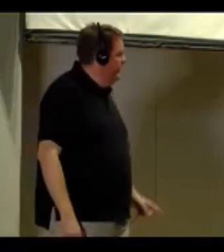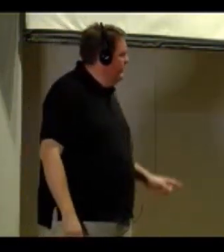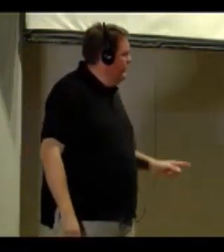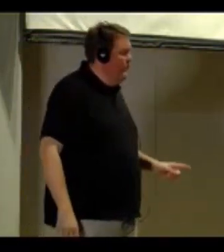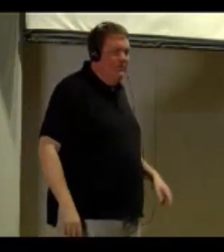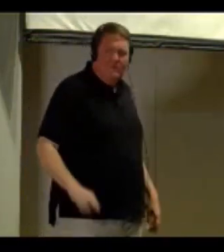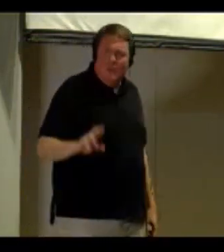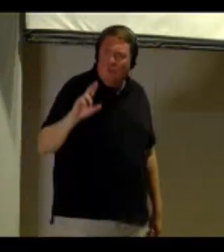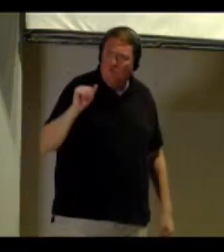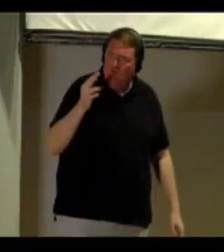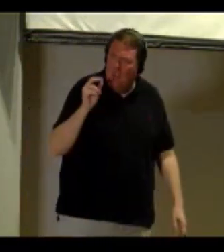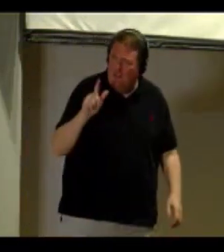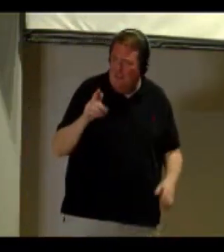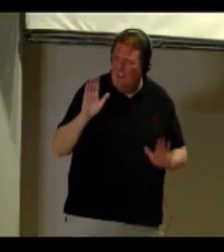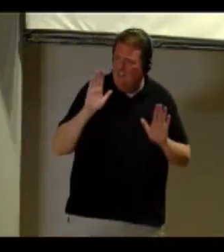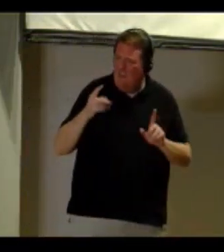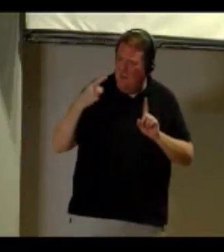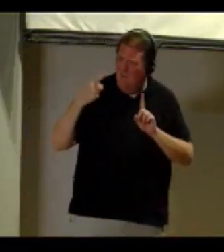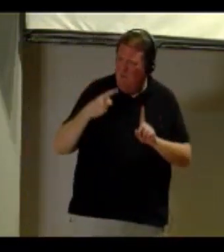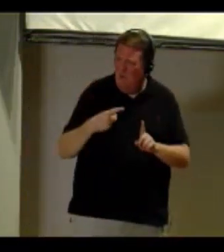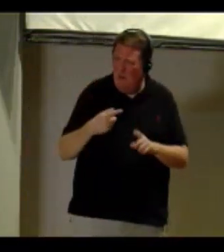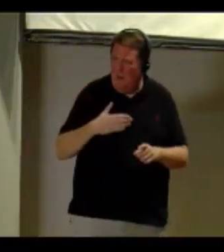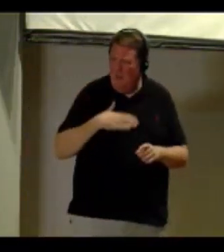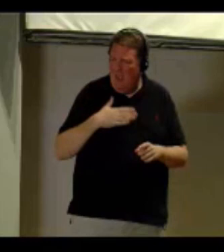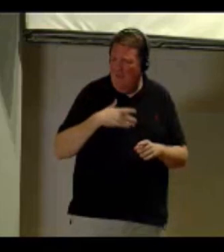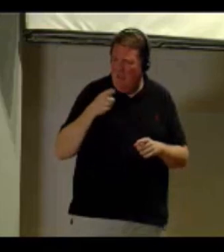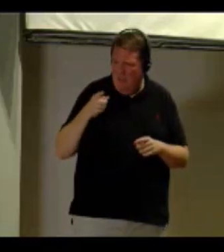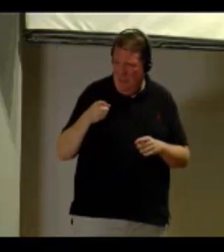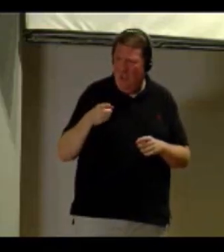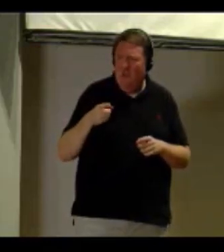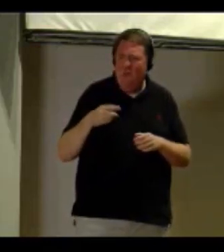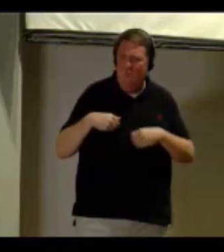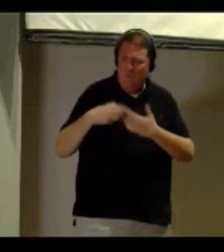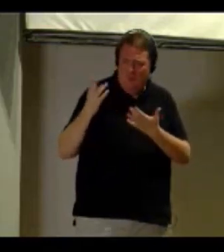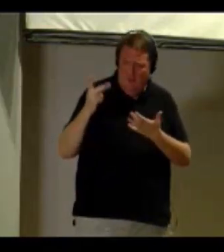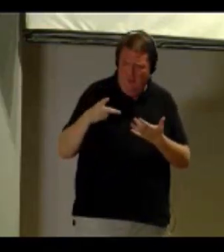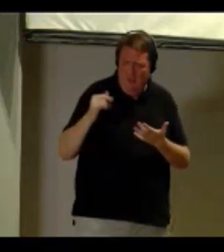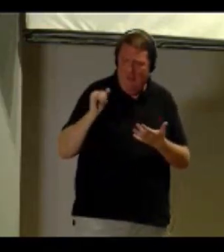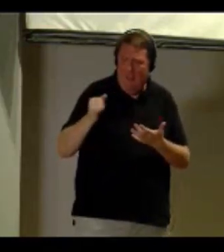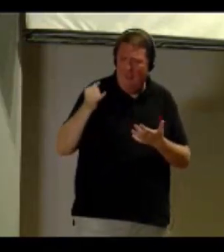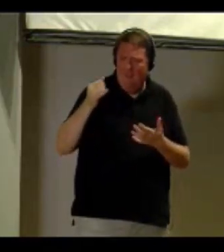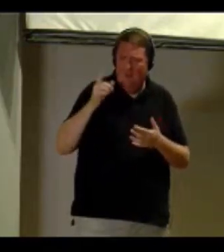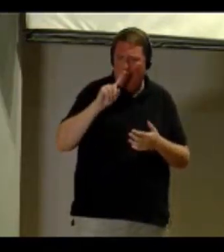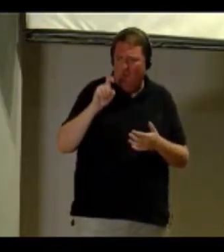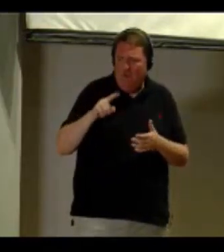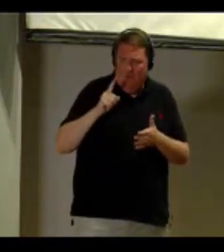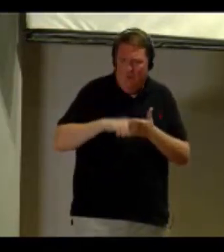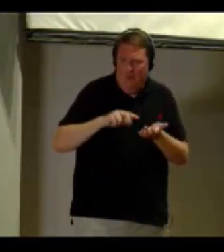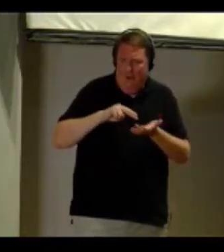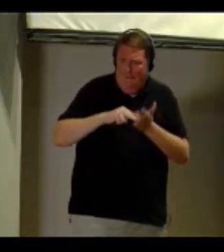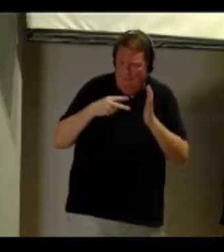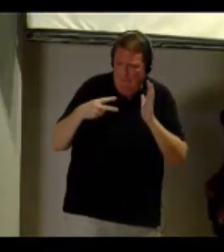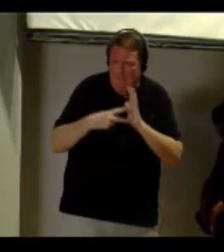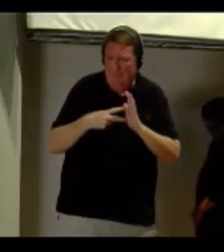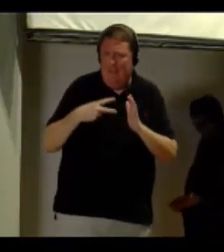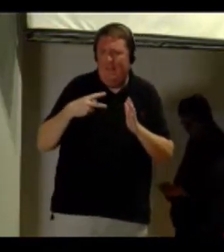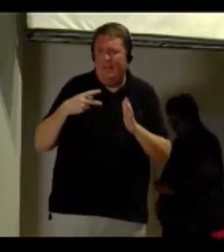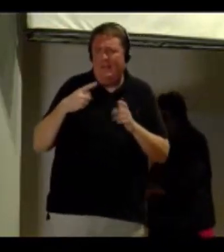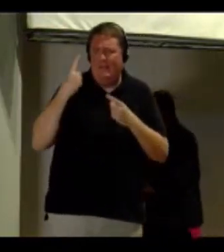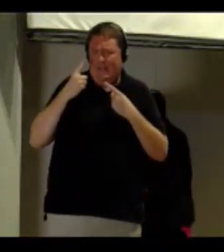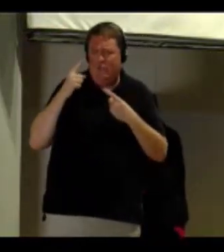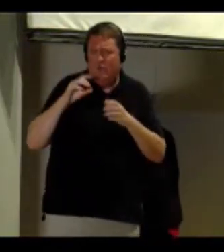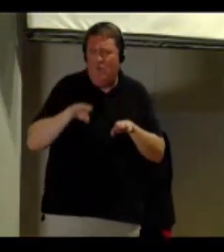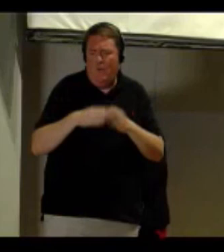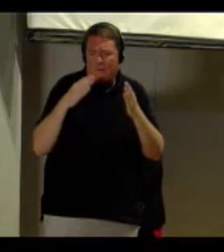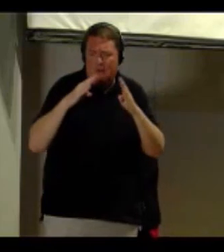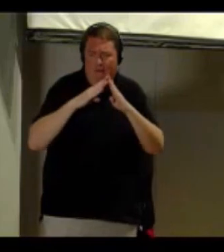Rachel, that's a wonderful point, and I'm so glad that you've gotten at this question of what it means in thinking about open access